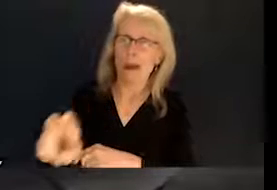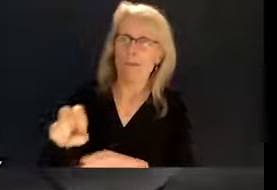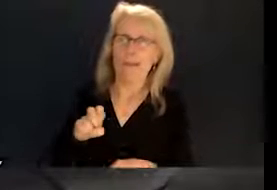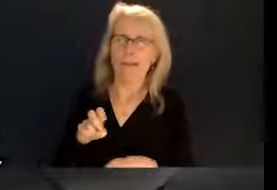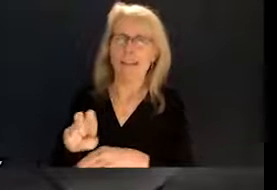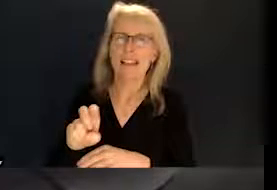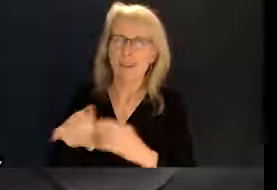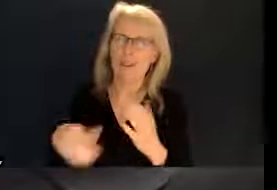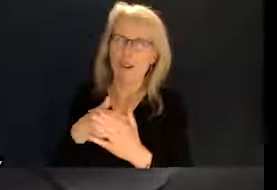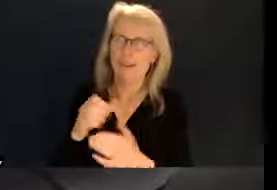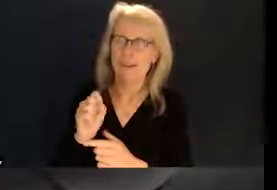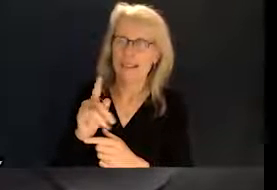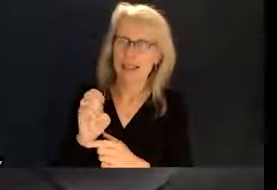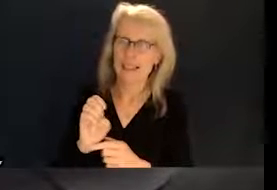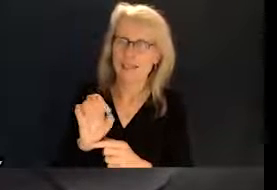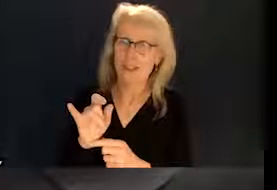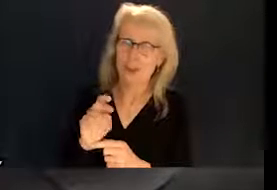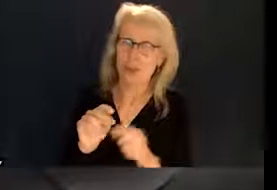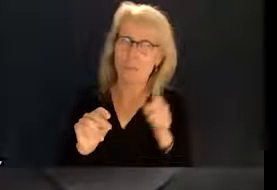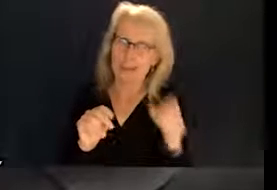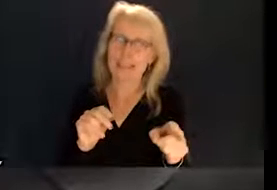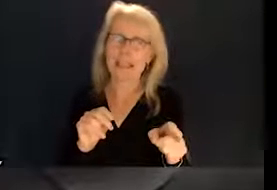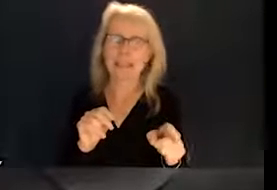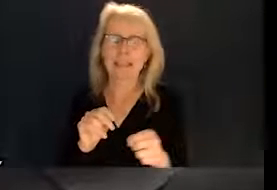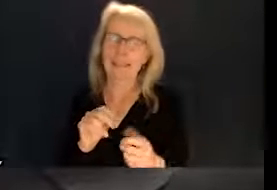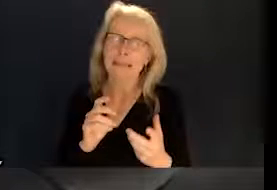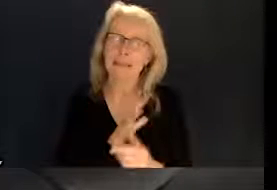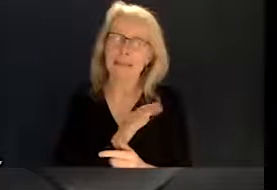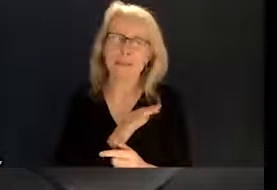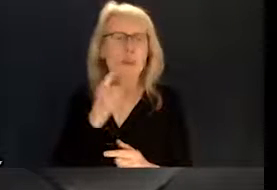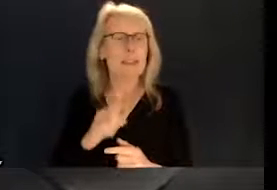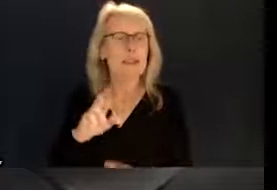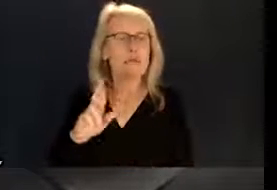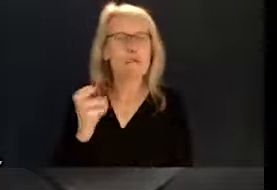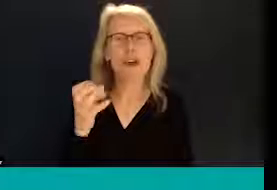one is perhaps my favorite, especially when you see Rocket Raccoon right there.